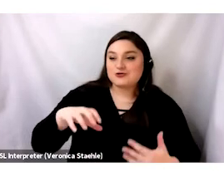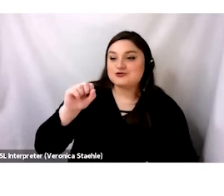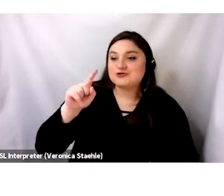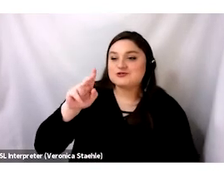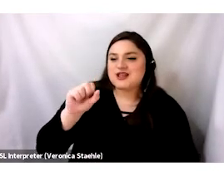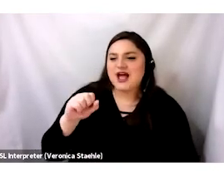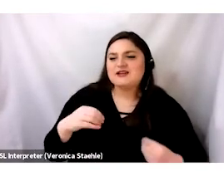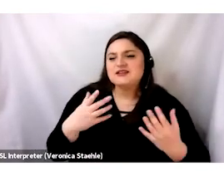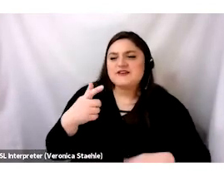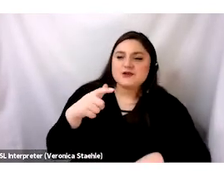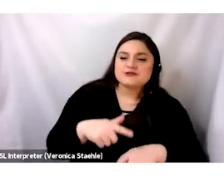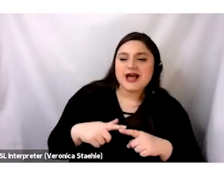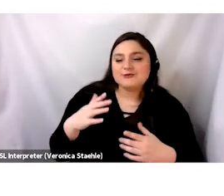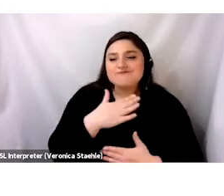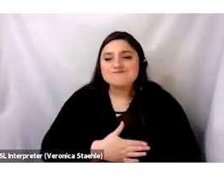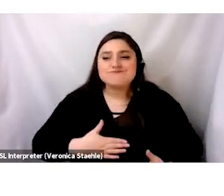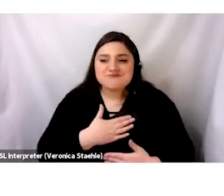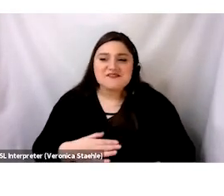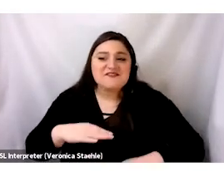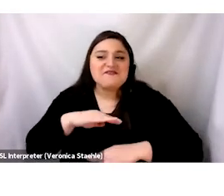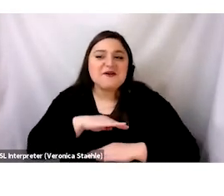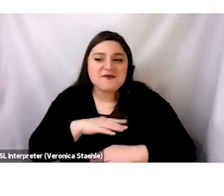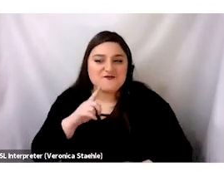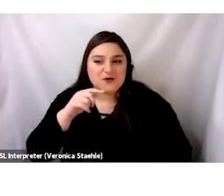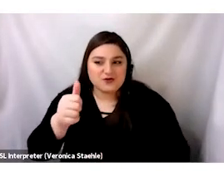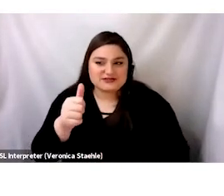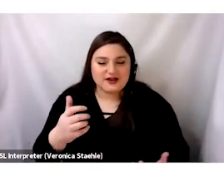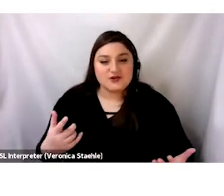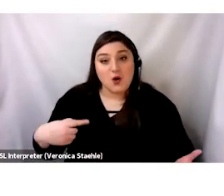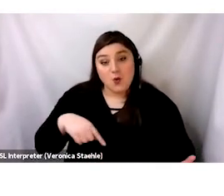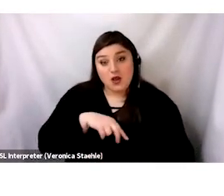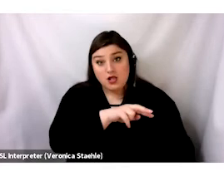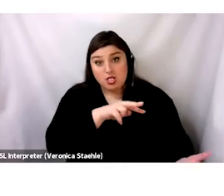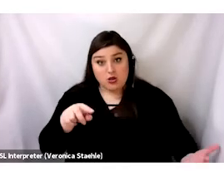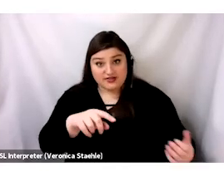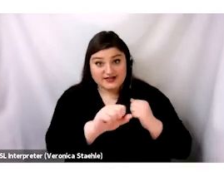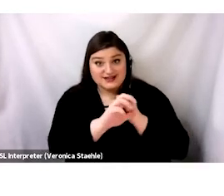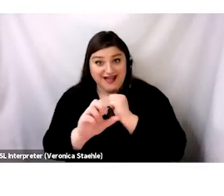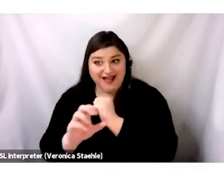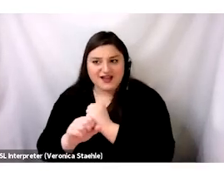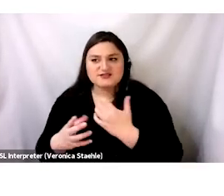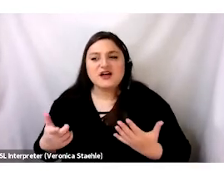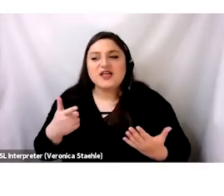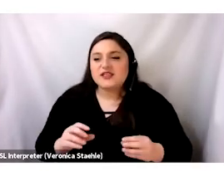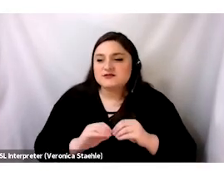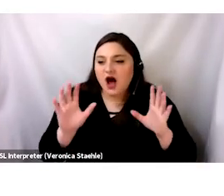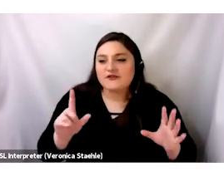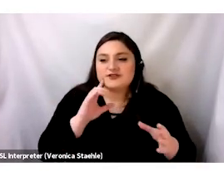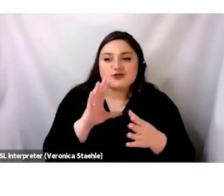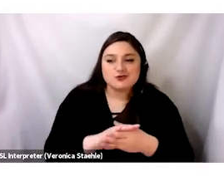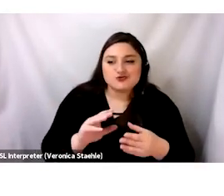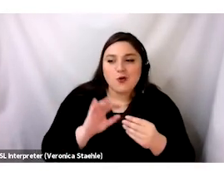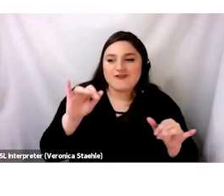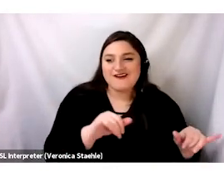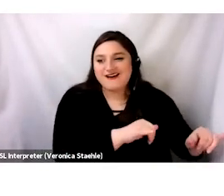look for personal fulfillment. So we can assume, based on these ads, that this is the story that hegemonic forces and powers